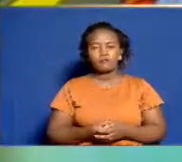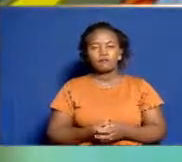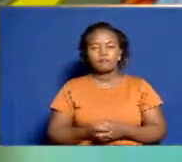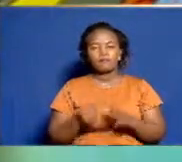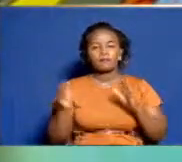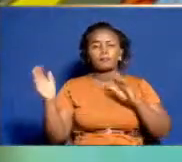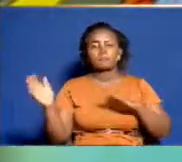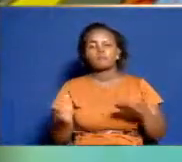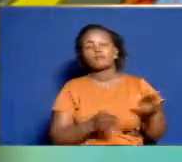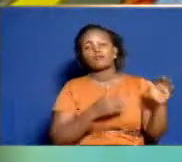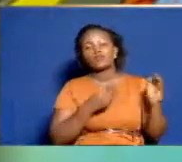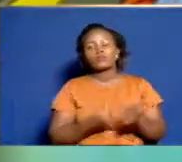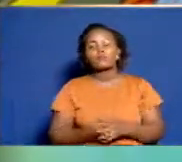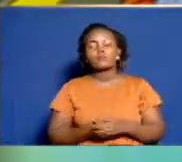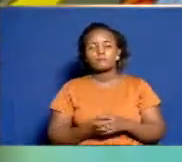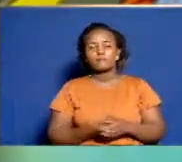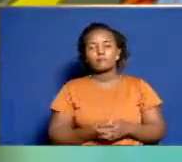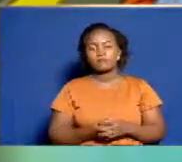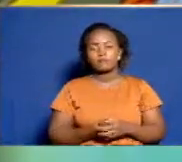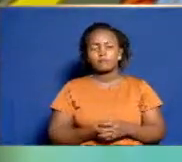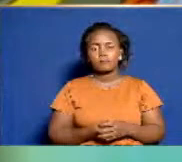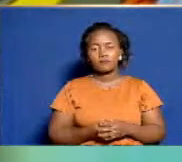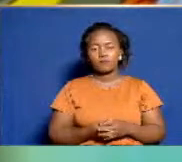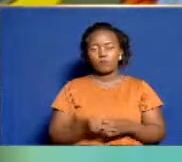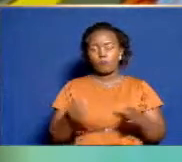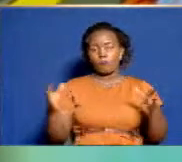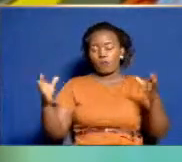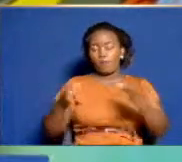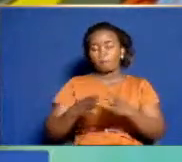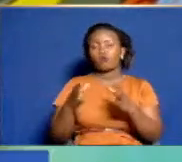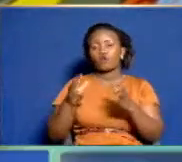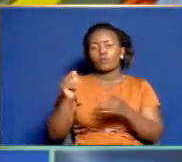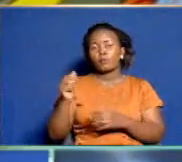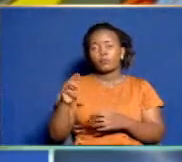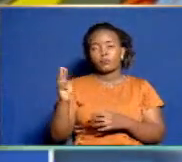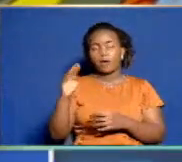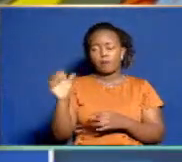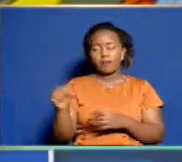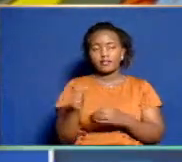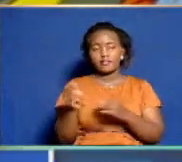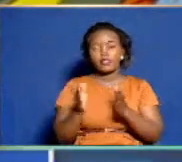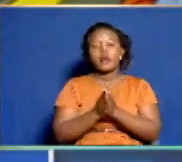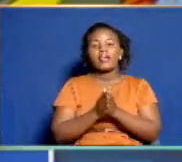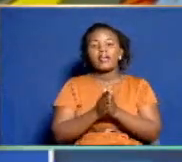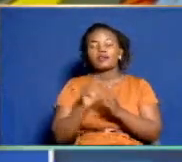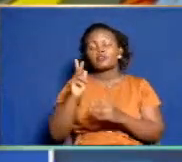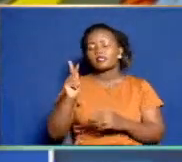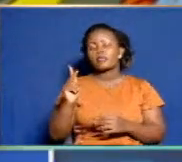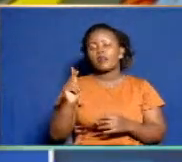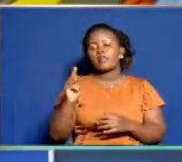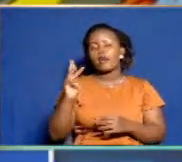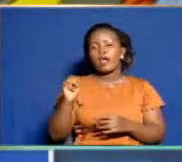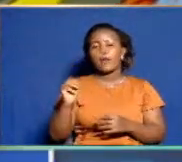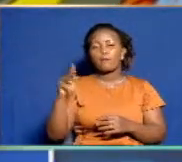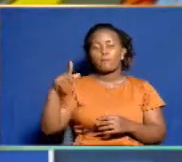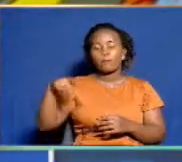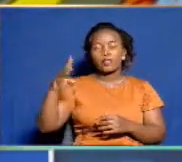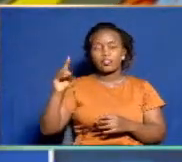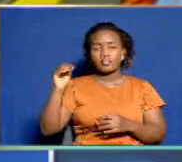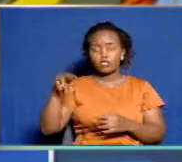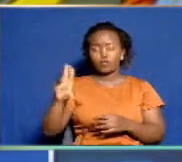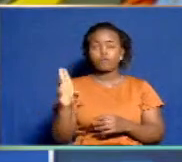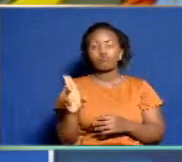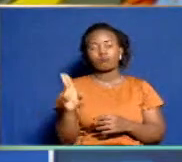Let's now focus on health matters, where Amnesty International Kenya and the Kenya Medical Practitioners, Pharmacists and Dentists